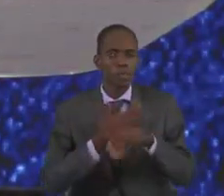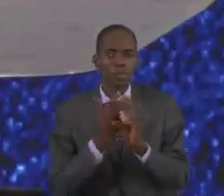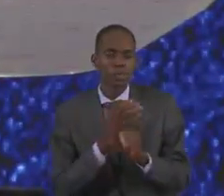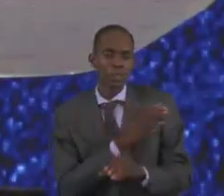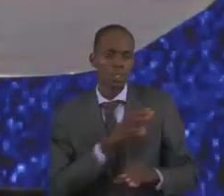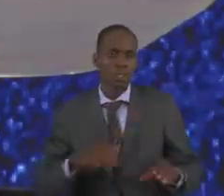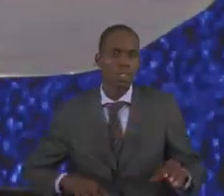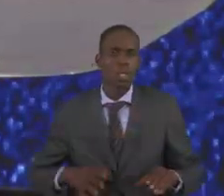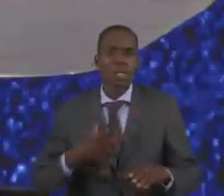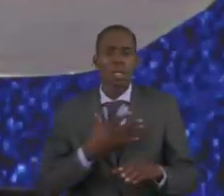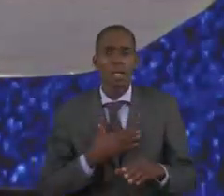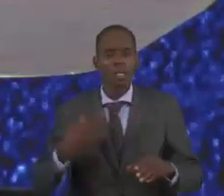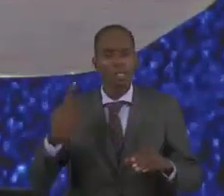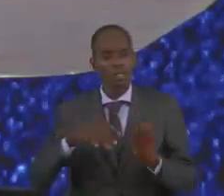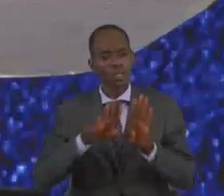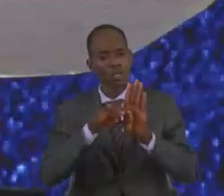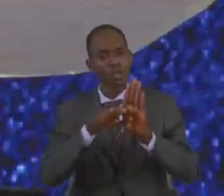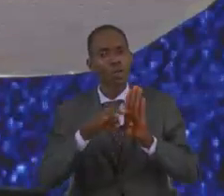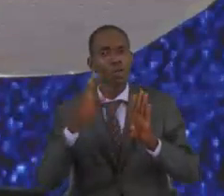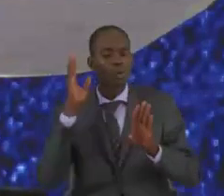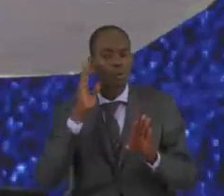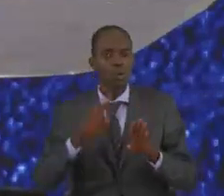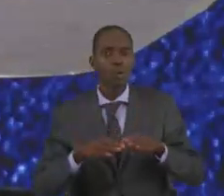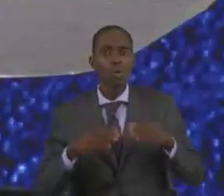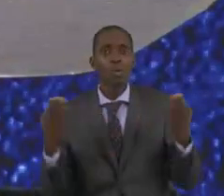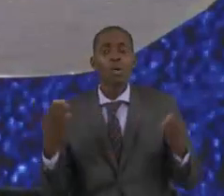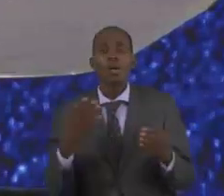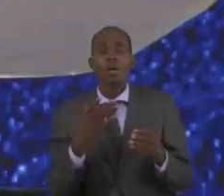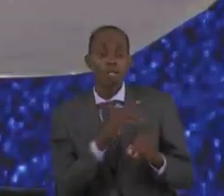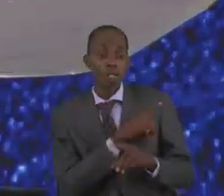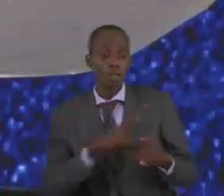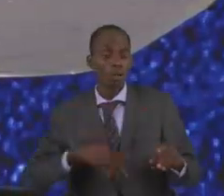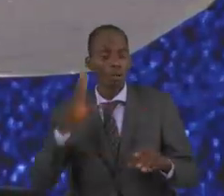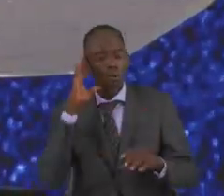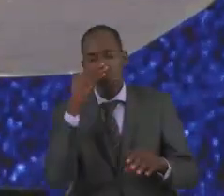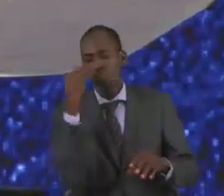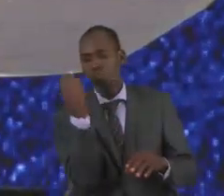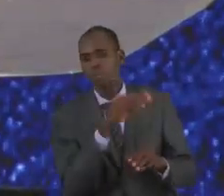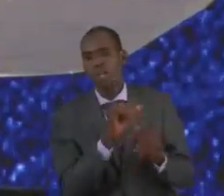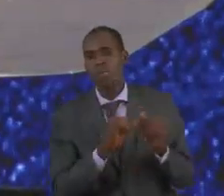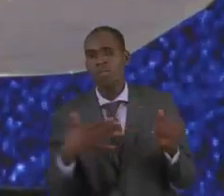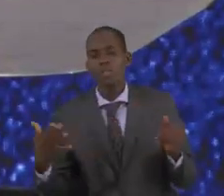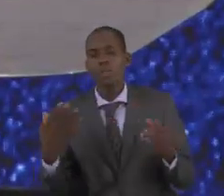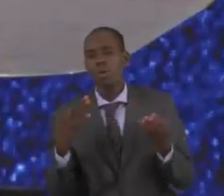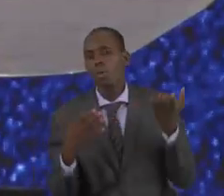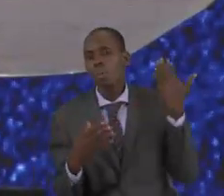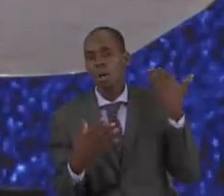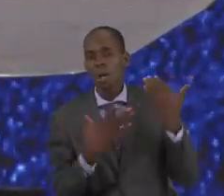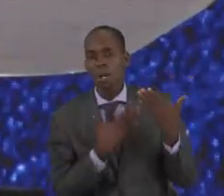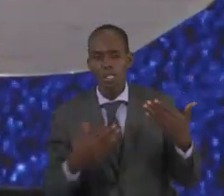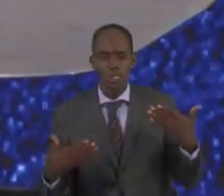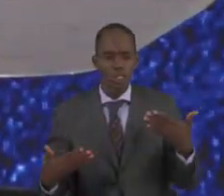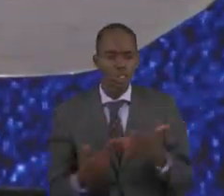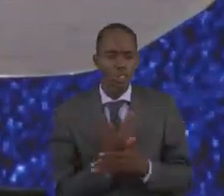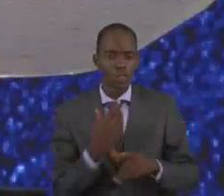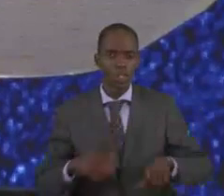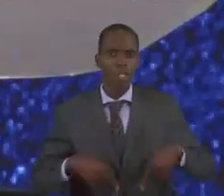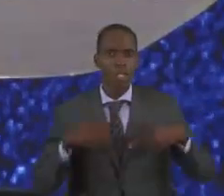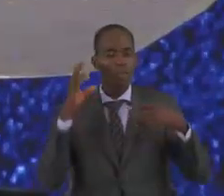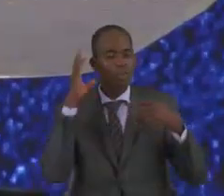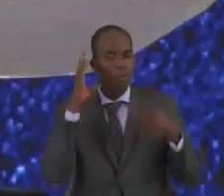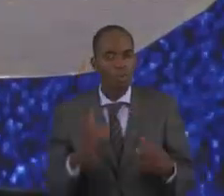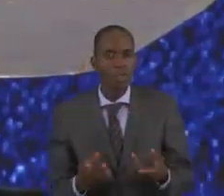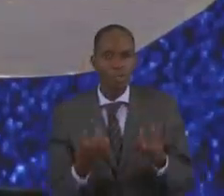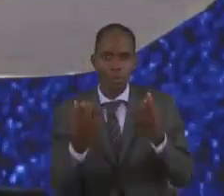And then the Lord will overlook everything of the past, and then a new life will be gone.